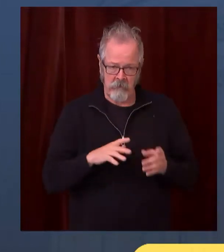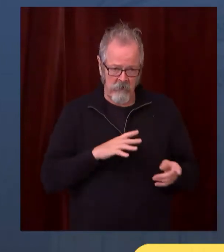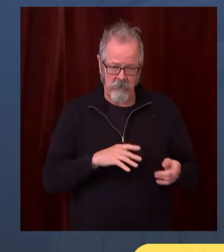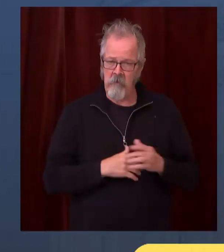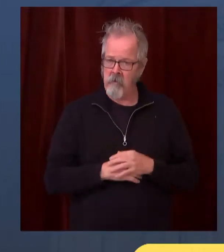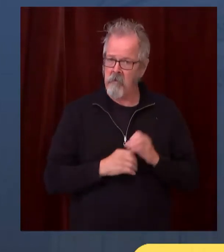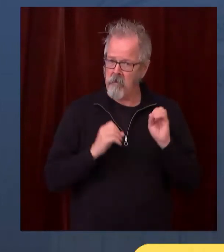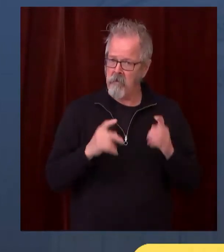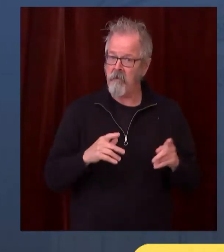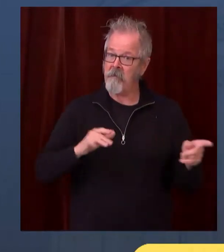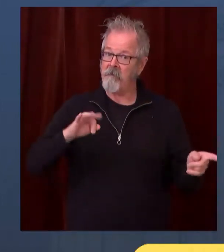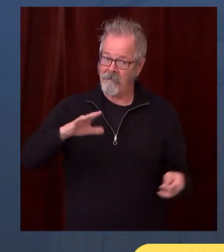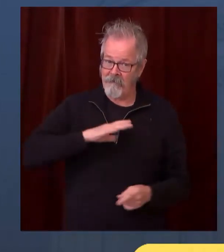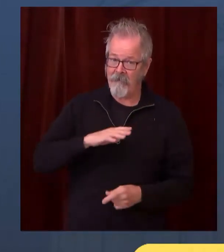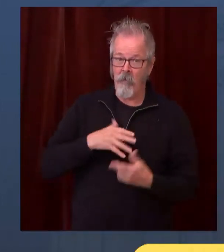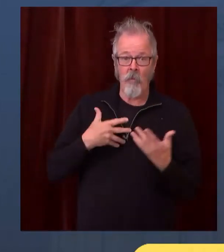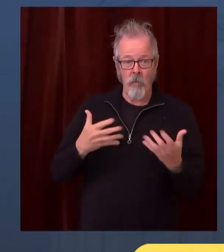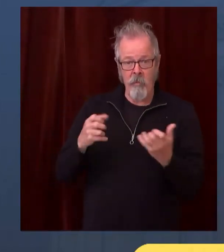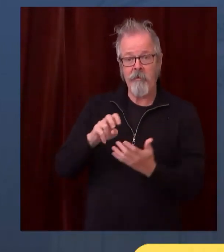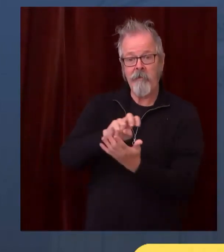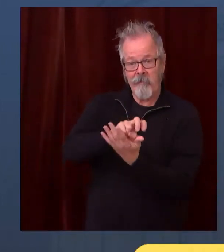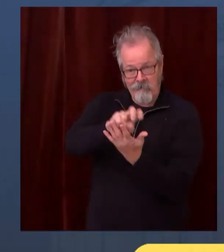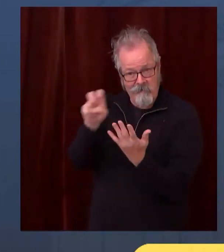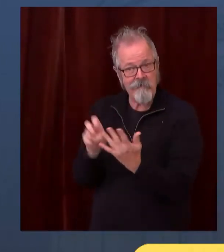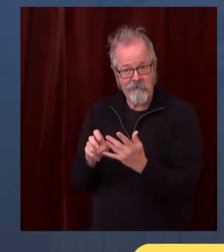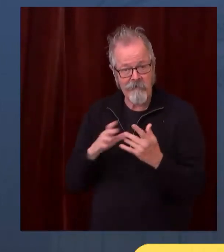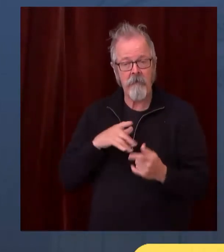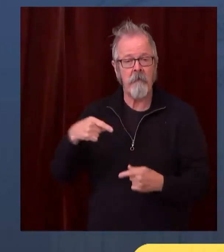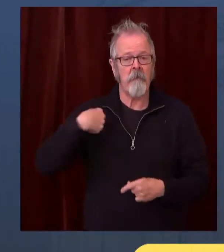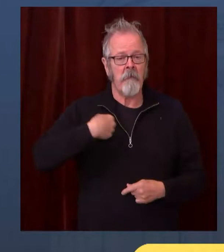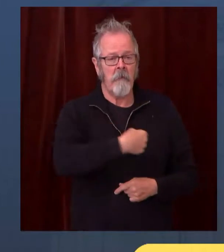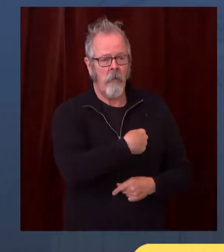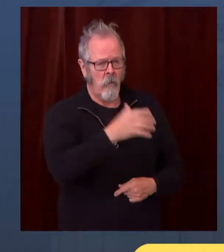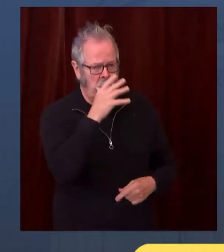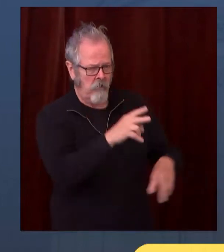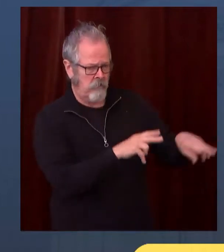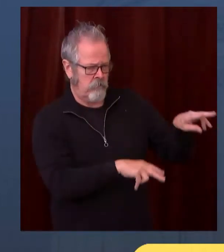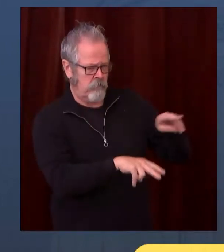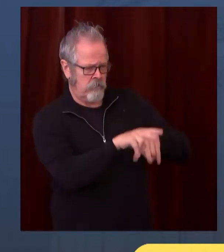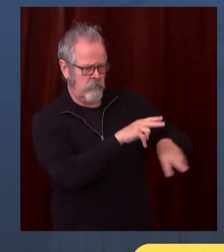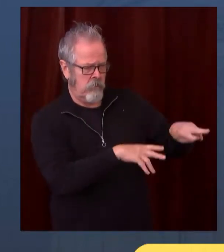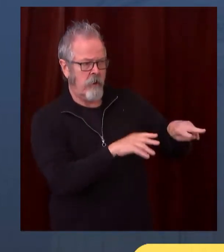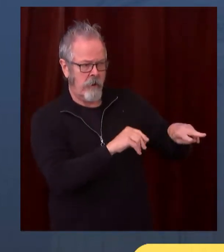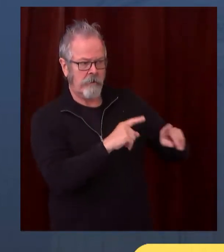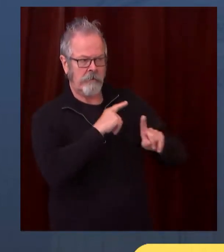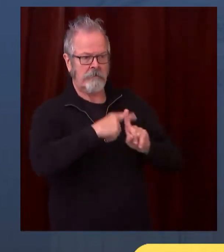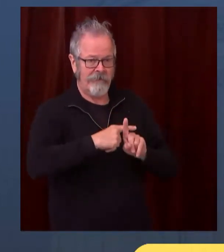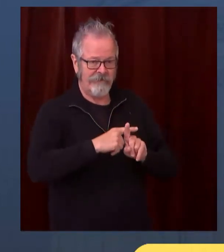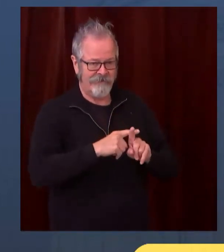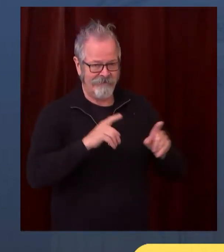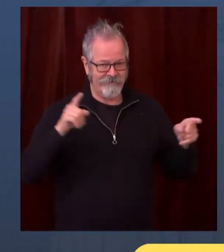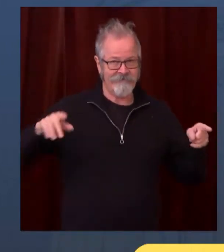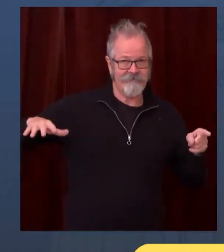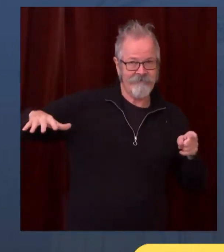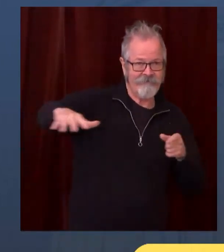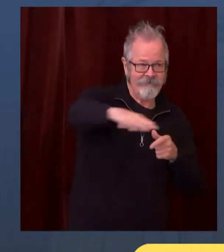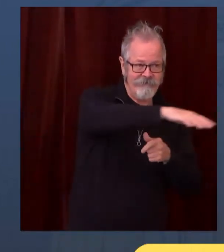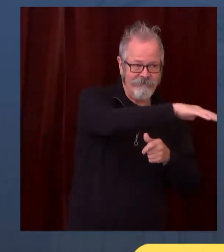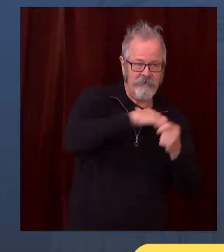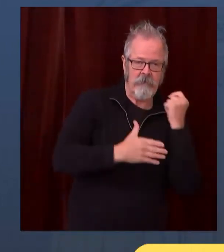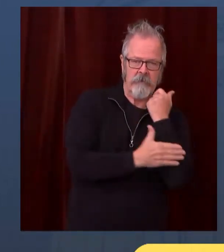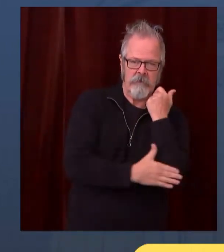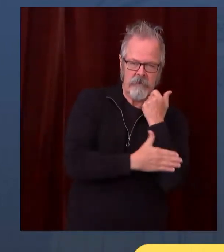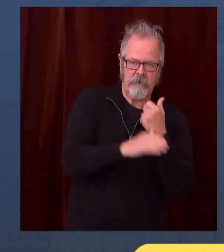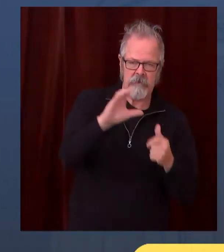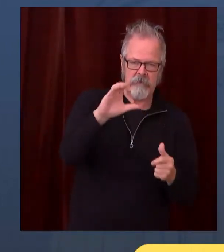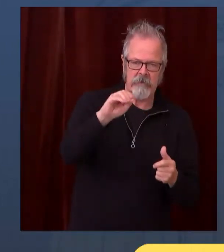earlier phase, even if the other criteria is met. So it's a two-track or two doors you have to walk through,